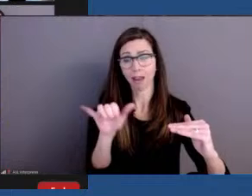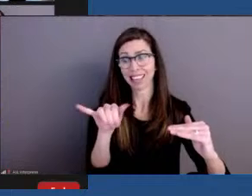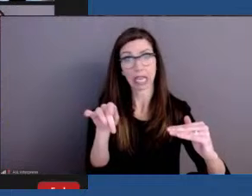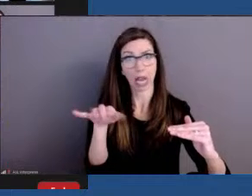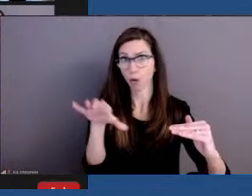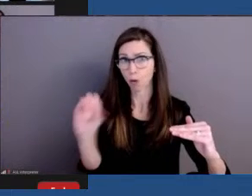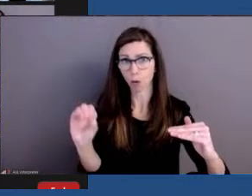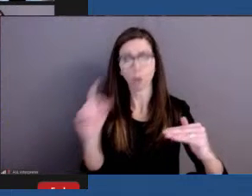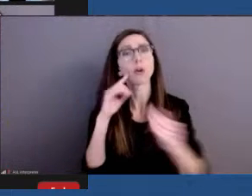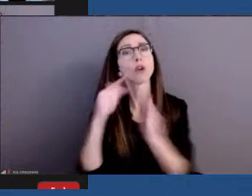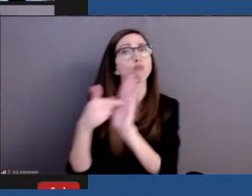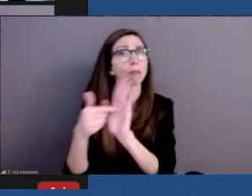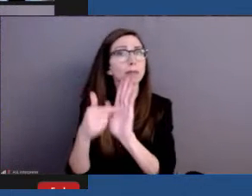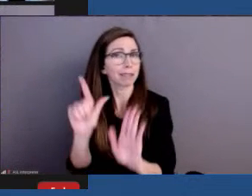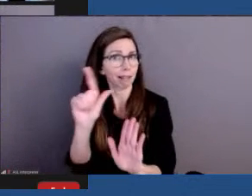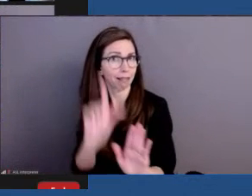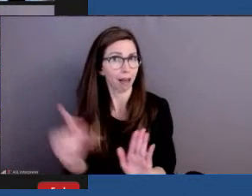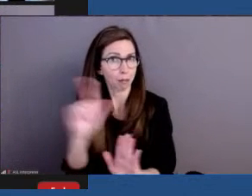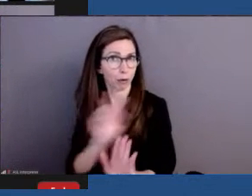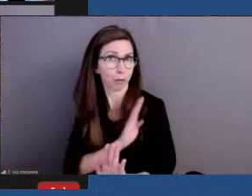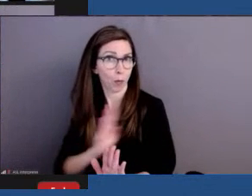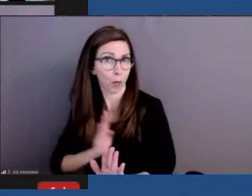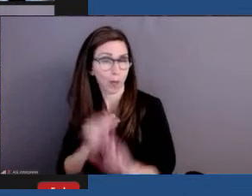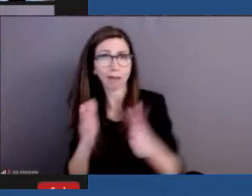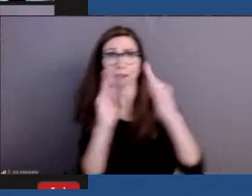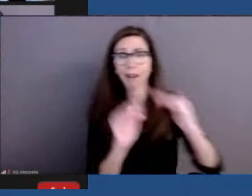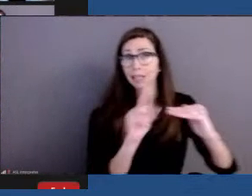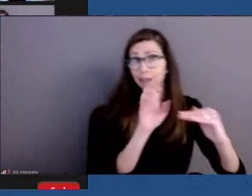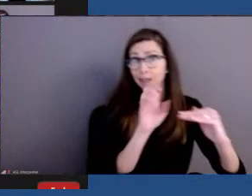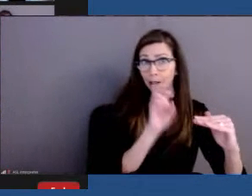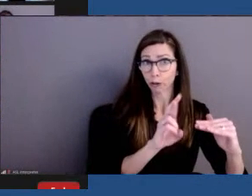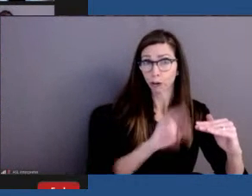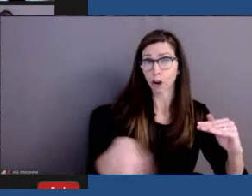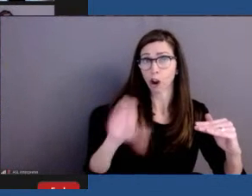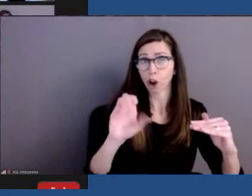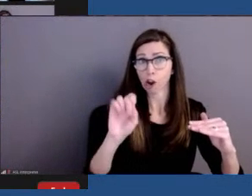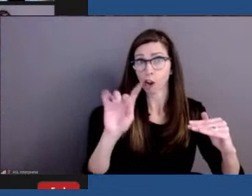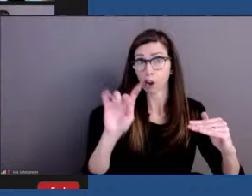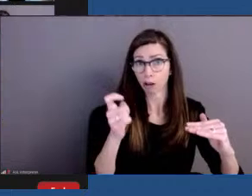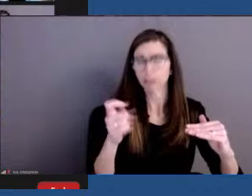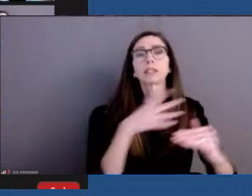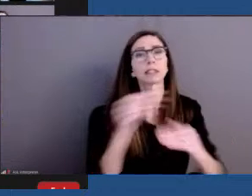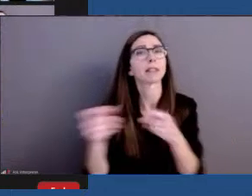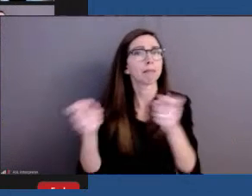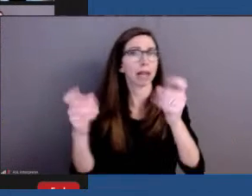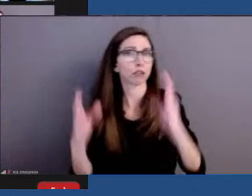Public Library Board, and Tyler Cox, the Manager of Legislative Services.